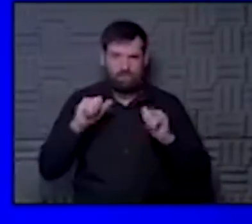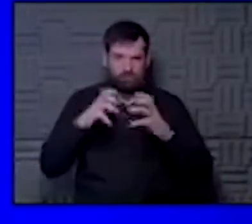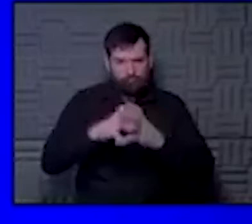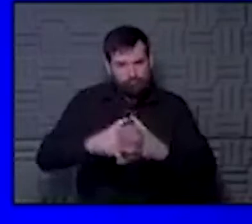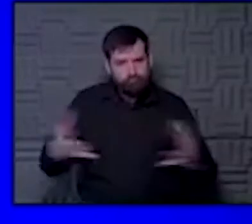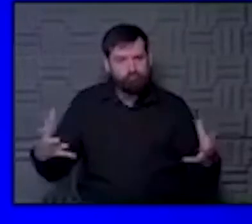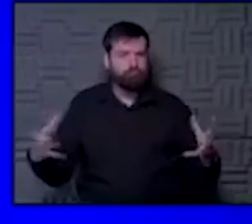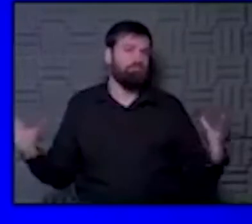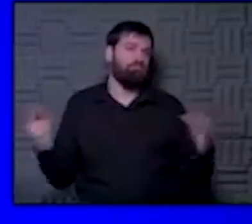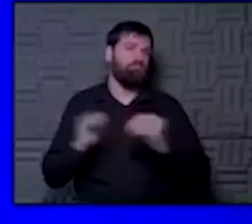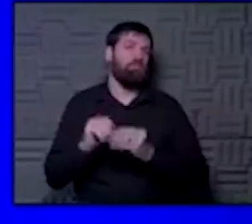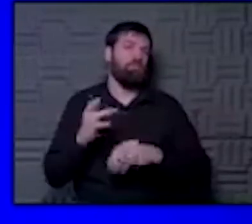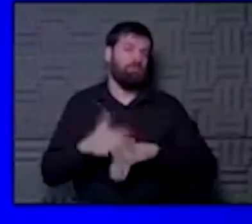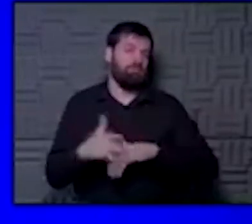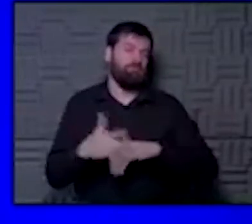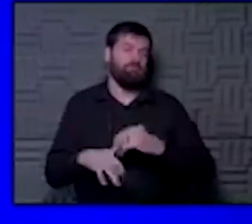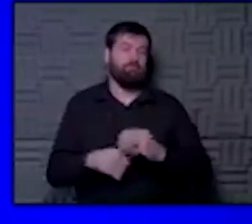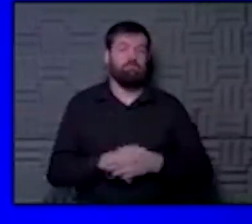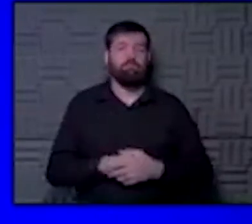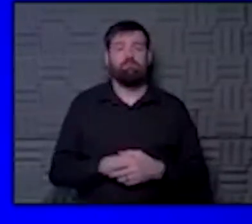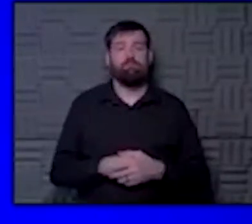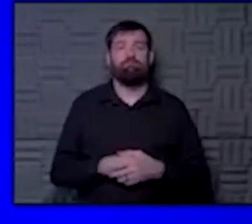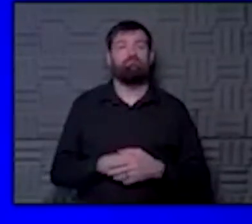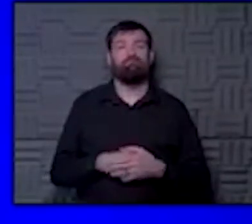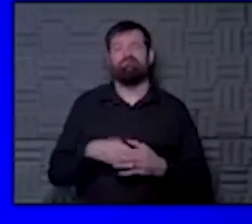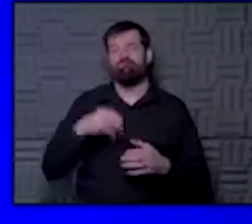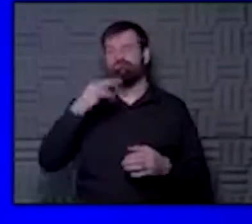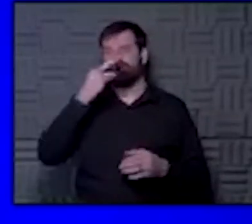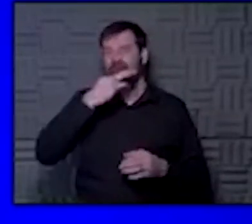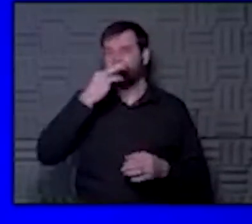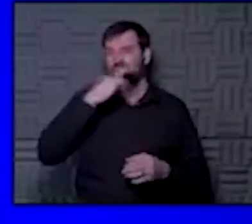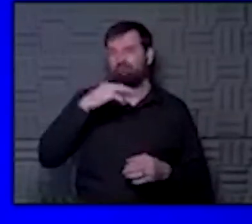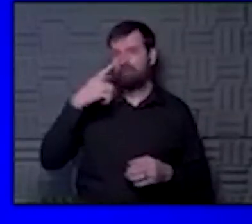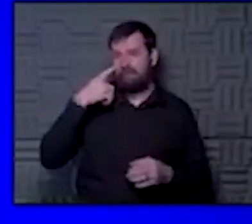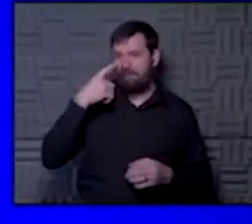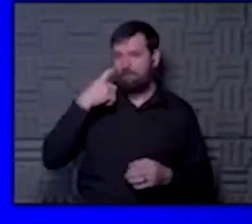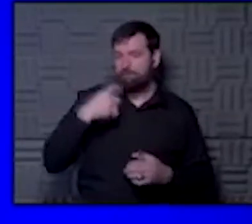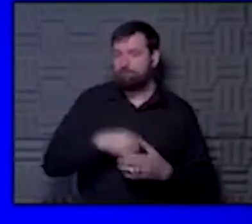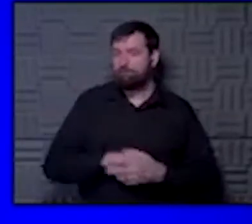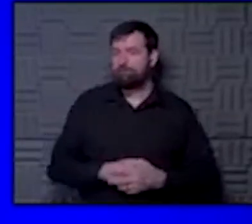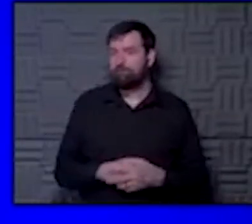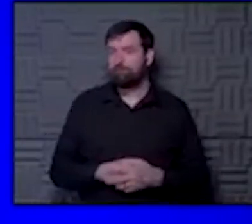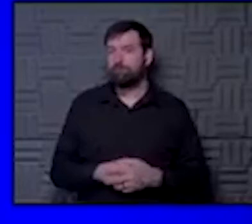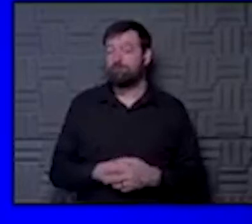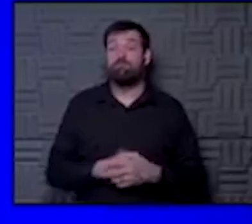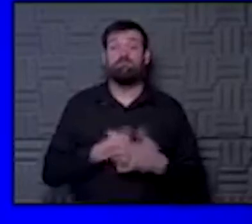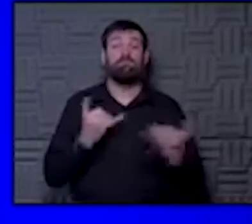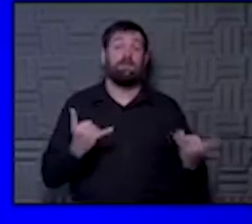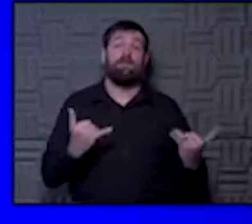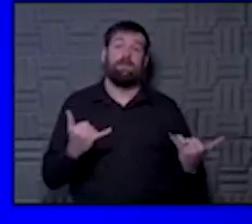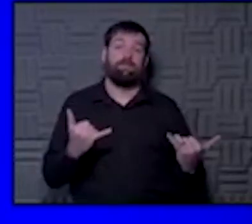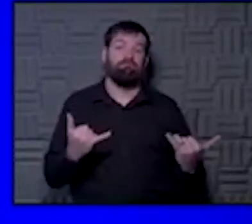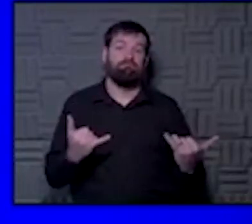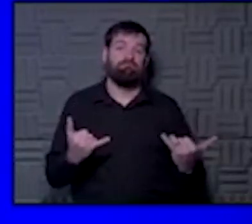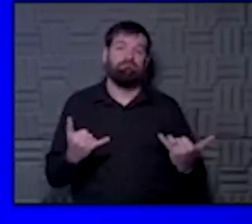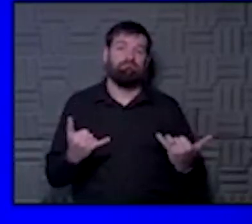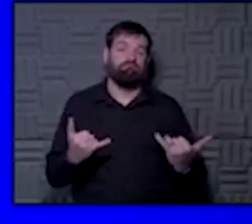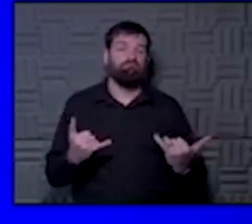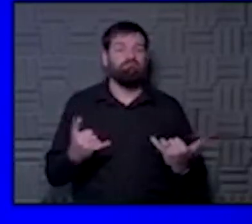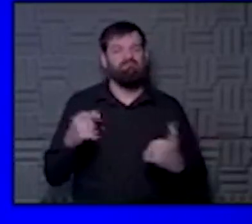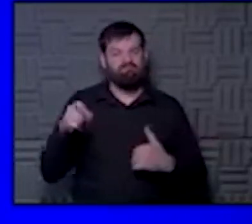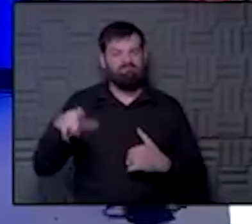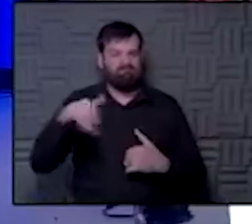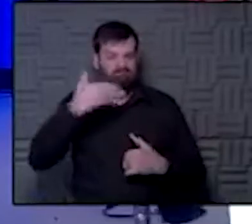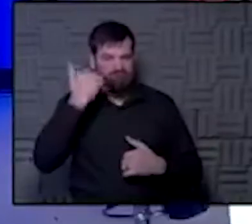expand that eventually. And I don't think it'll be too long before we do expand that access. But right now that is the way to go about